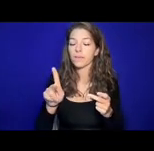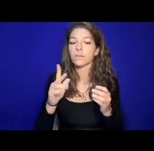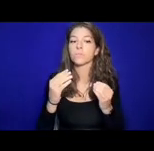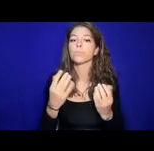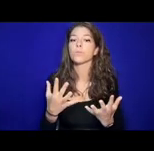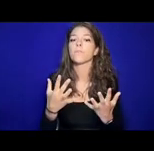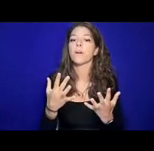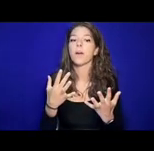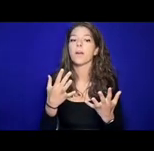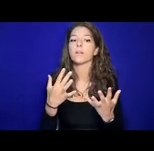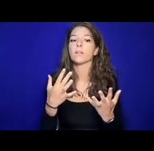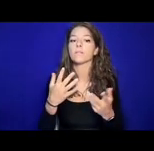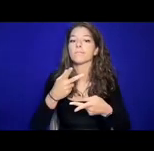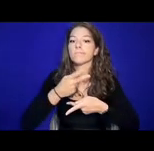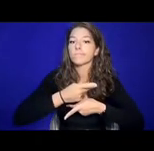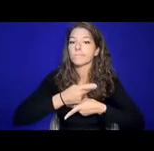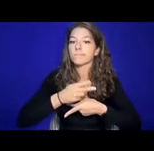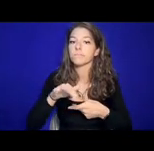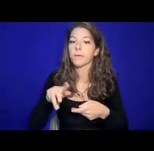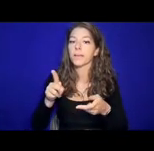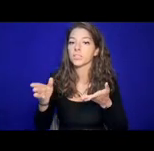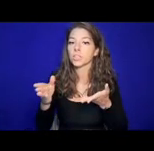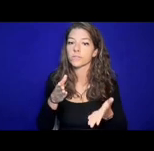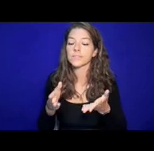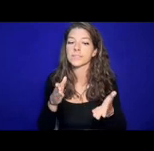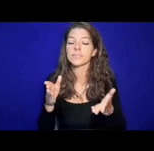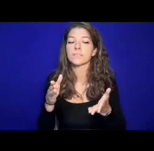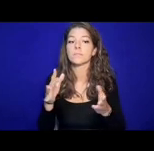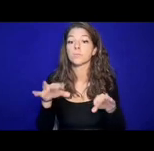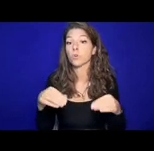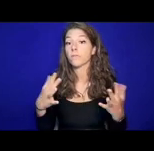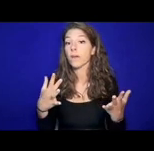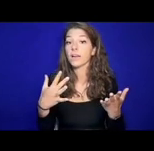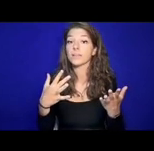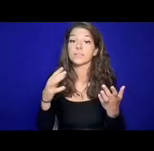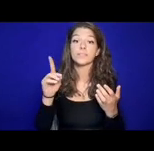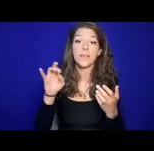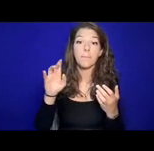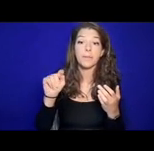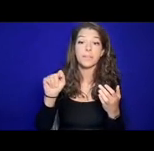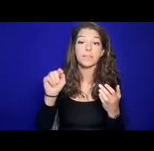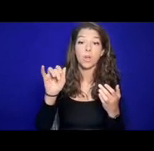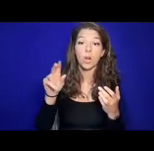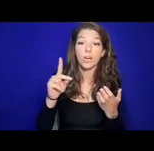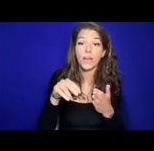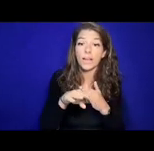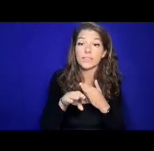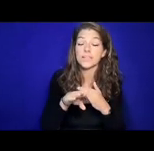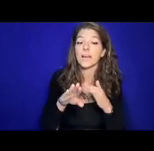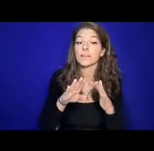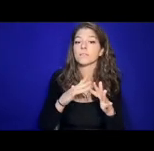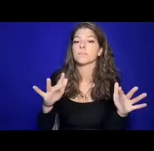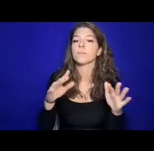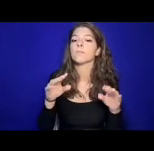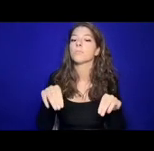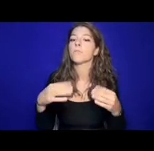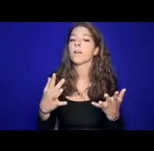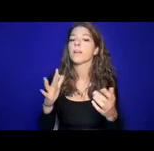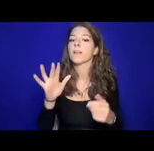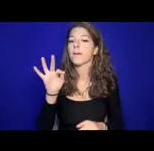provide the custodial banking service. They might provide a debit card access, and they are providing